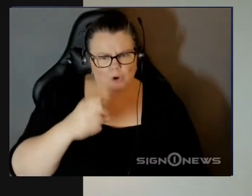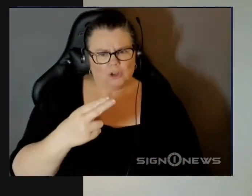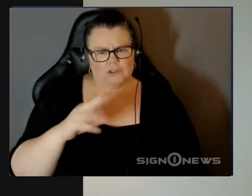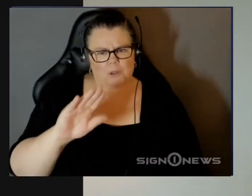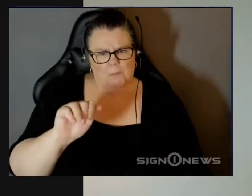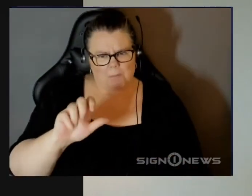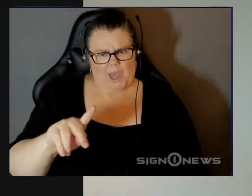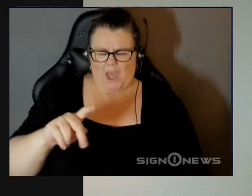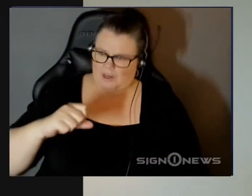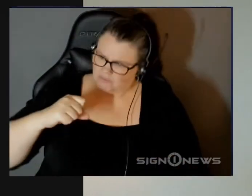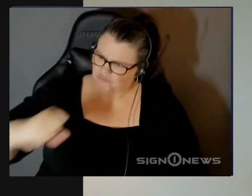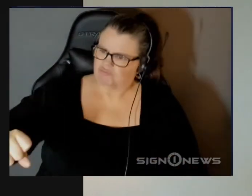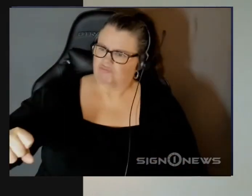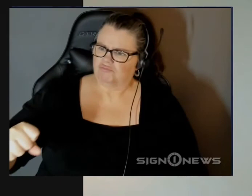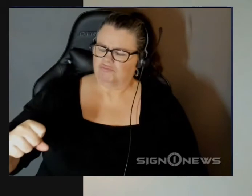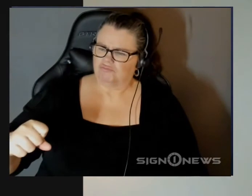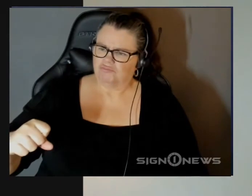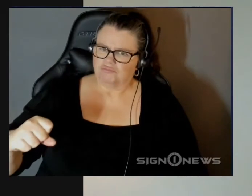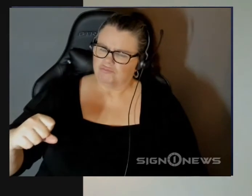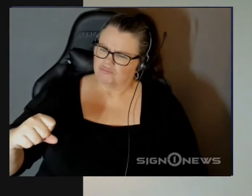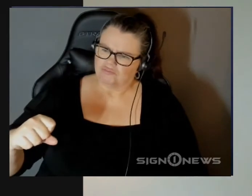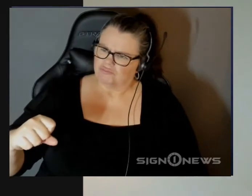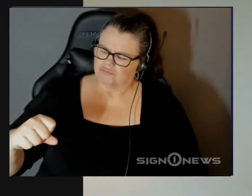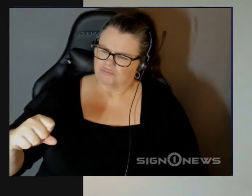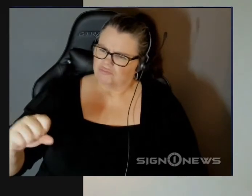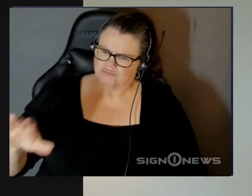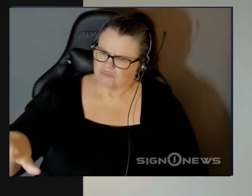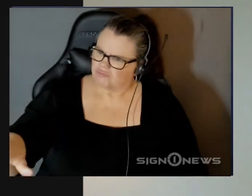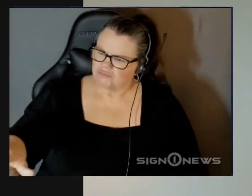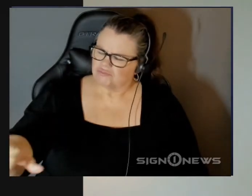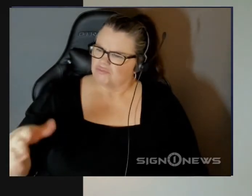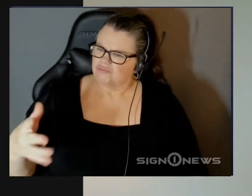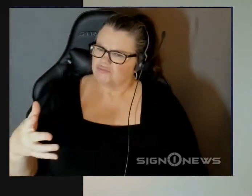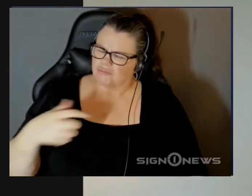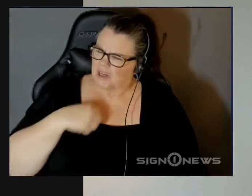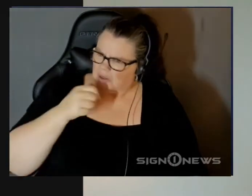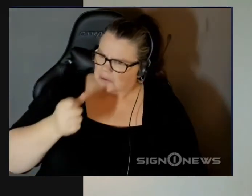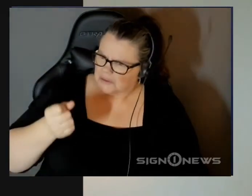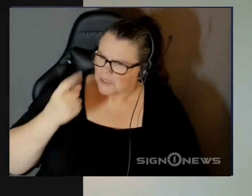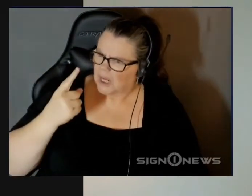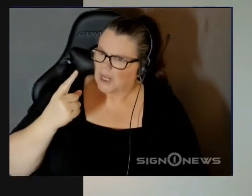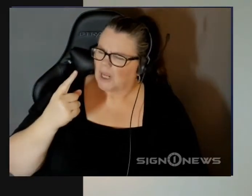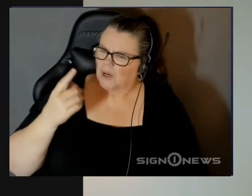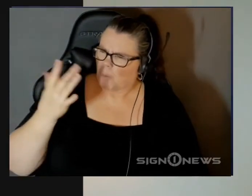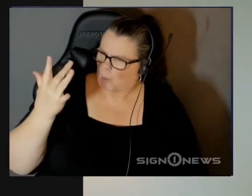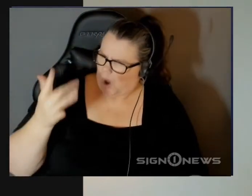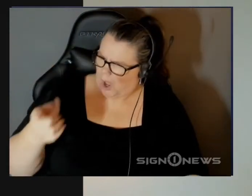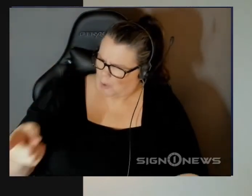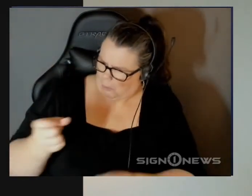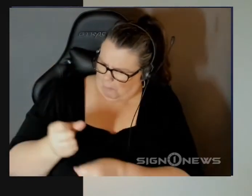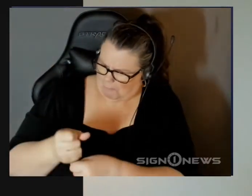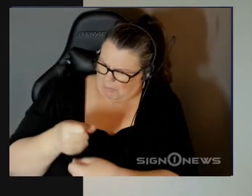It's to say, no, I don't understand this question. I don't understand why you're making this suggestion.